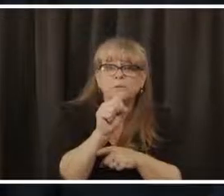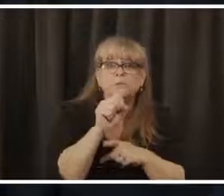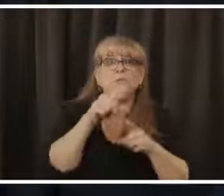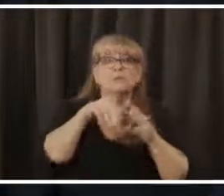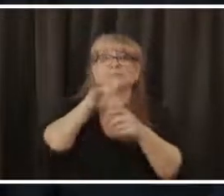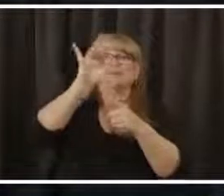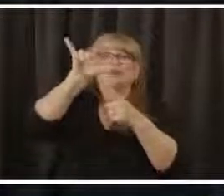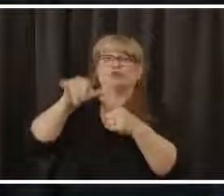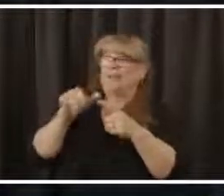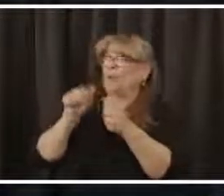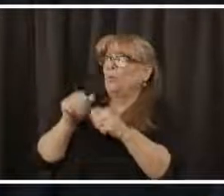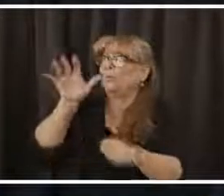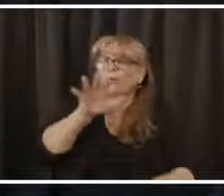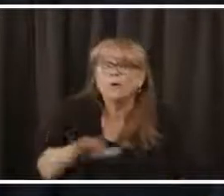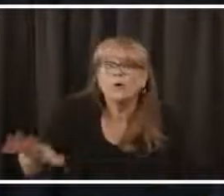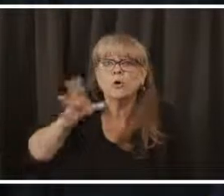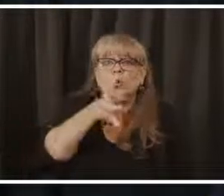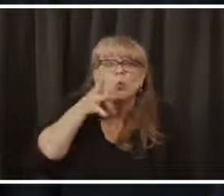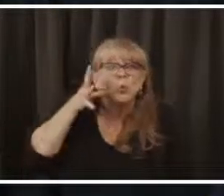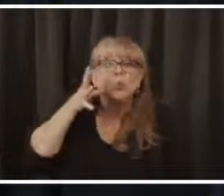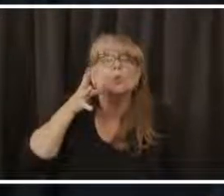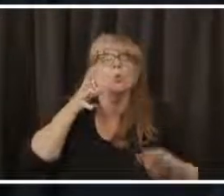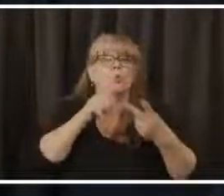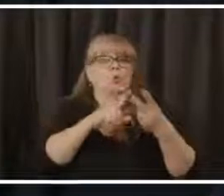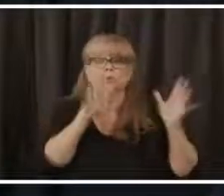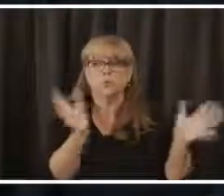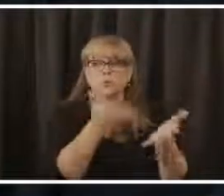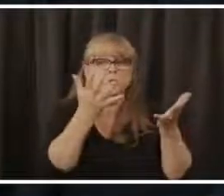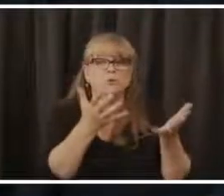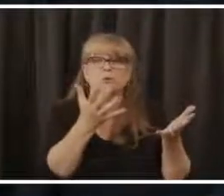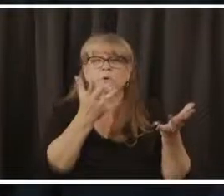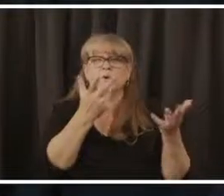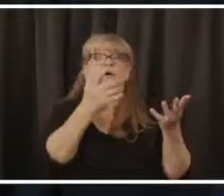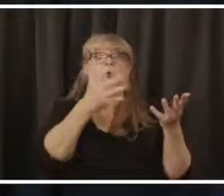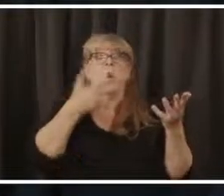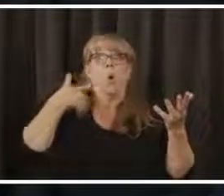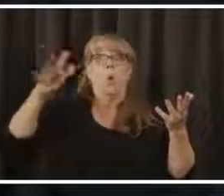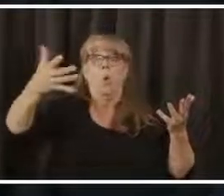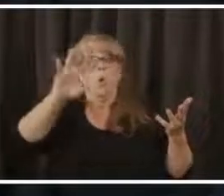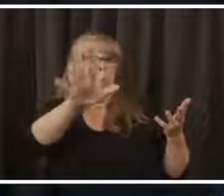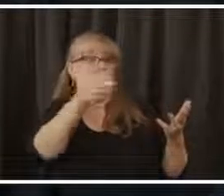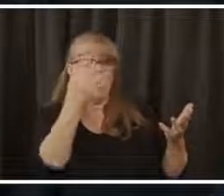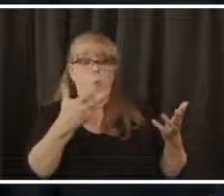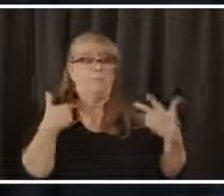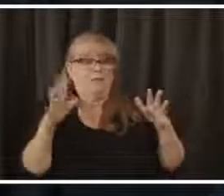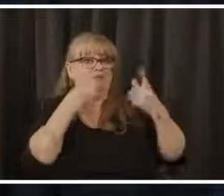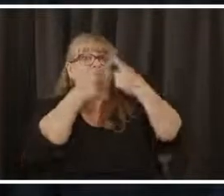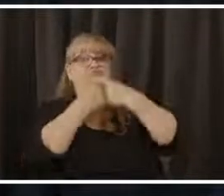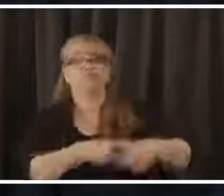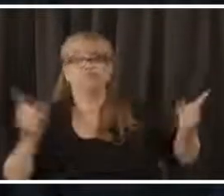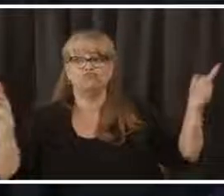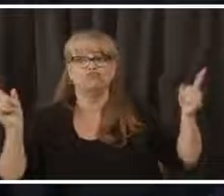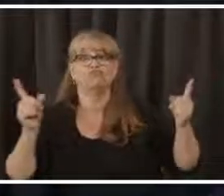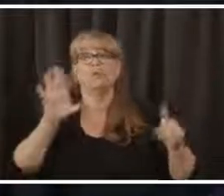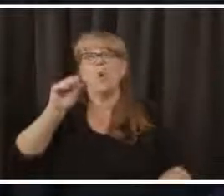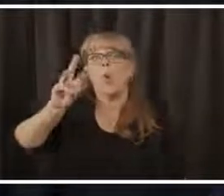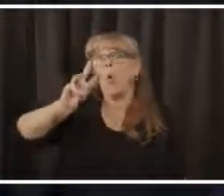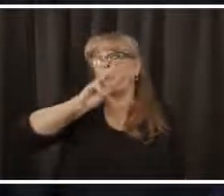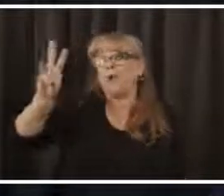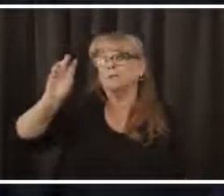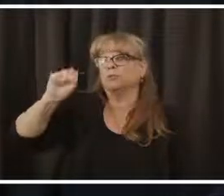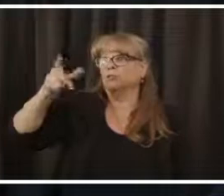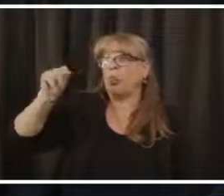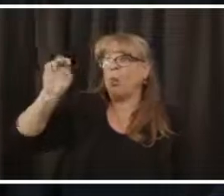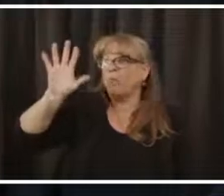Yeah, so we announced our Western Colorado itinerary for vaccine bus, Fruta, Grand